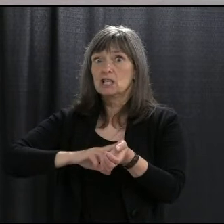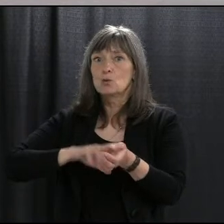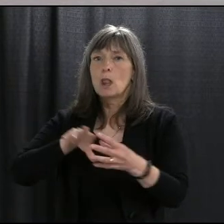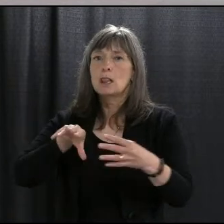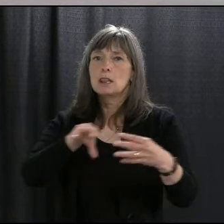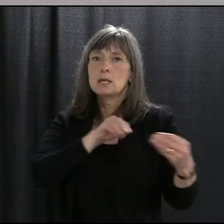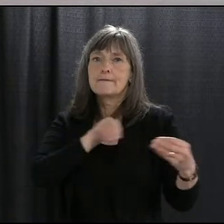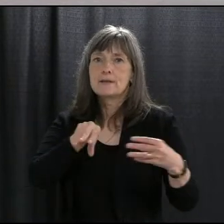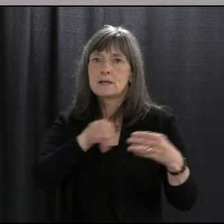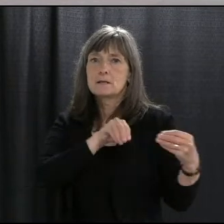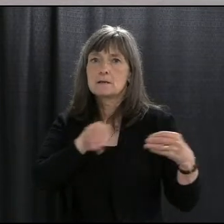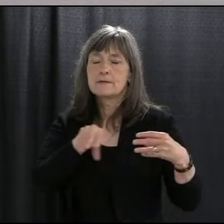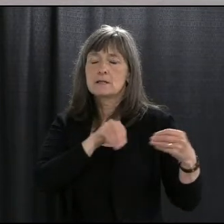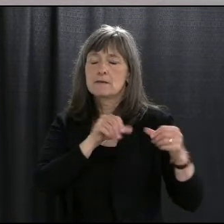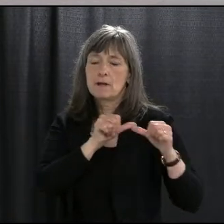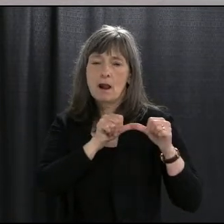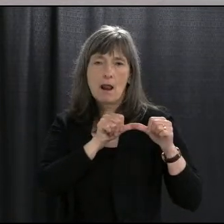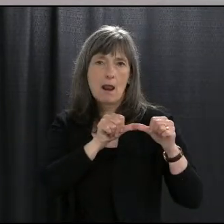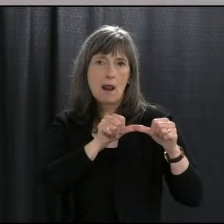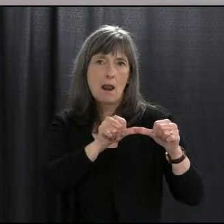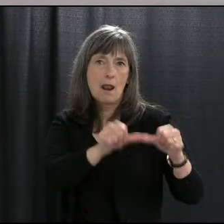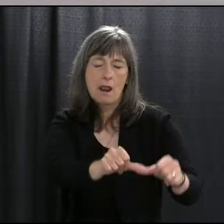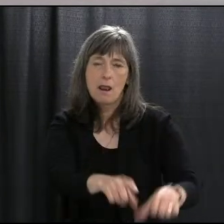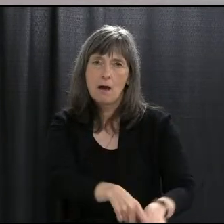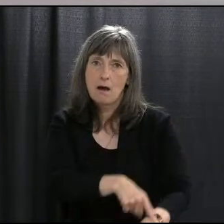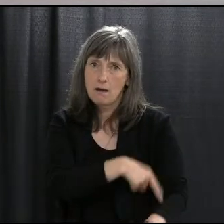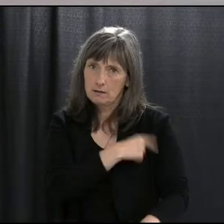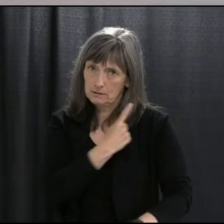for a considerable period of time, and